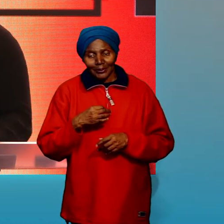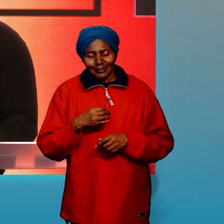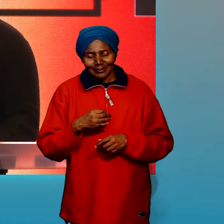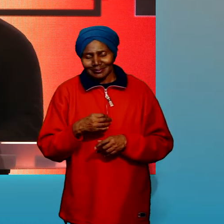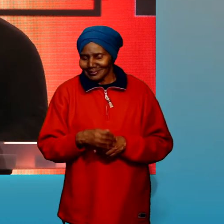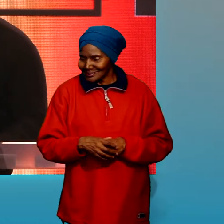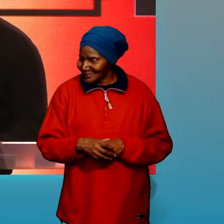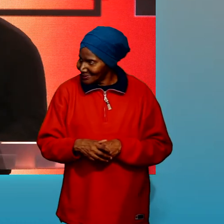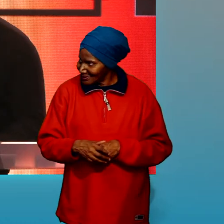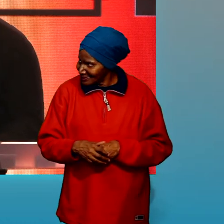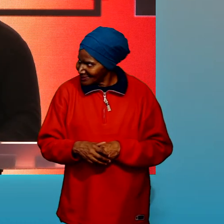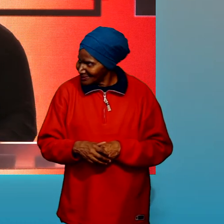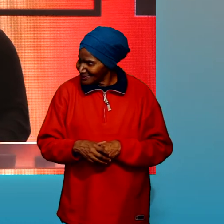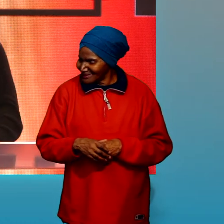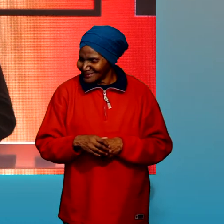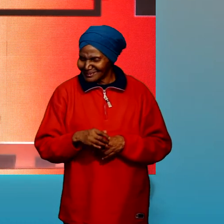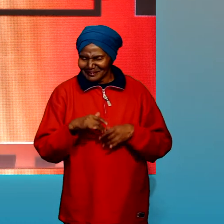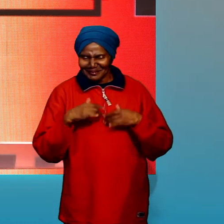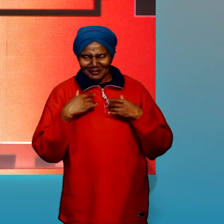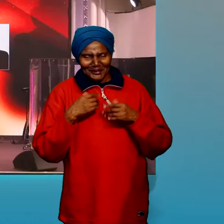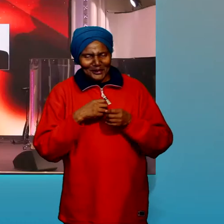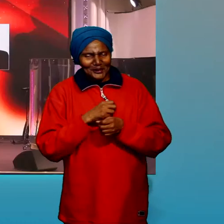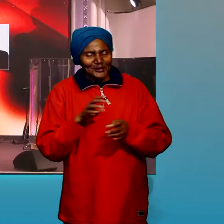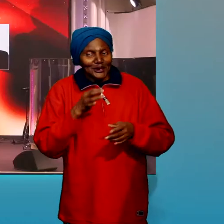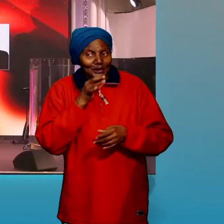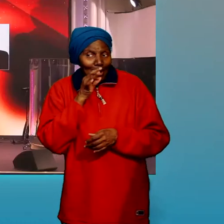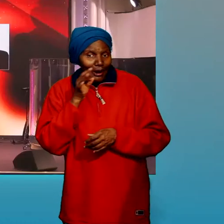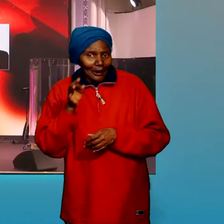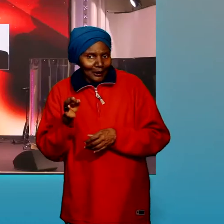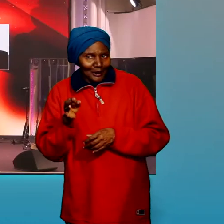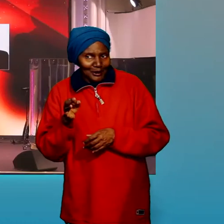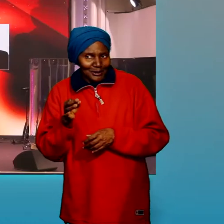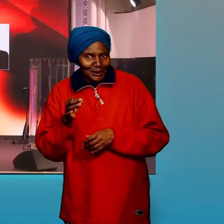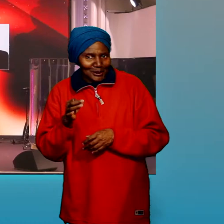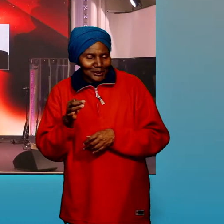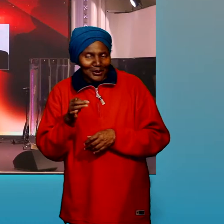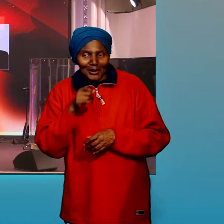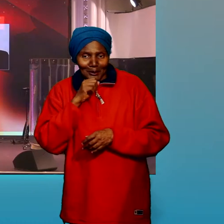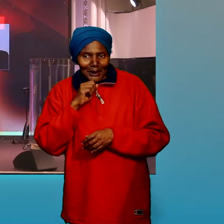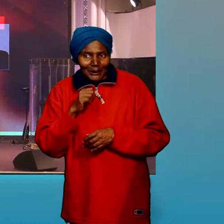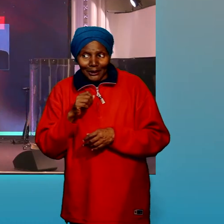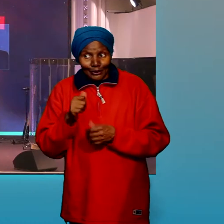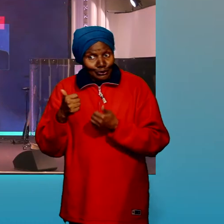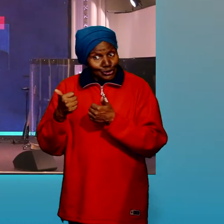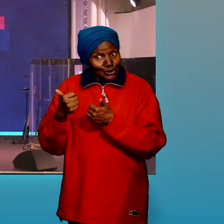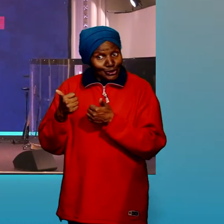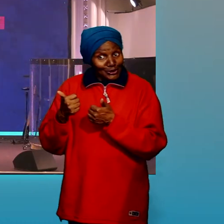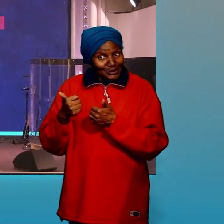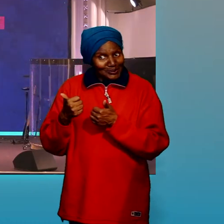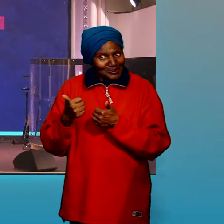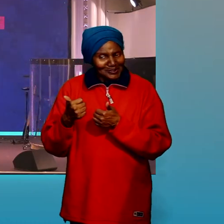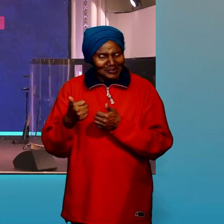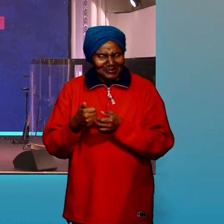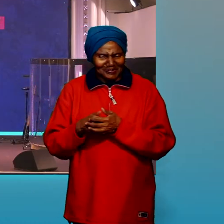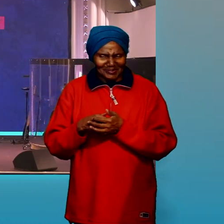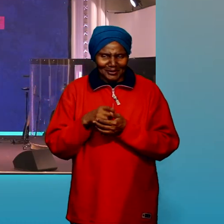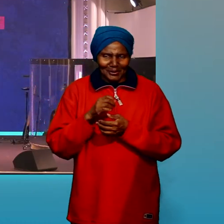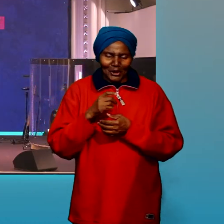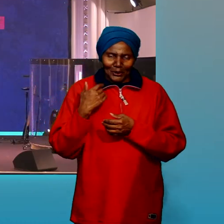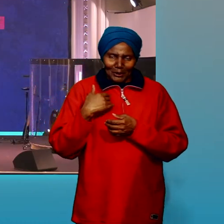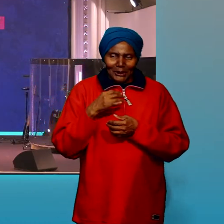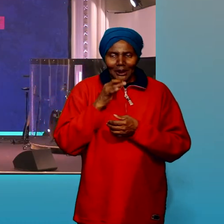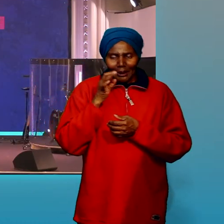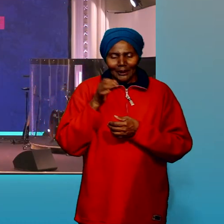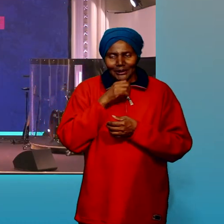after. Amen. Okay, I just want to introduce the worship team to come back to the platform. And we're just really